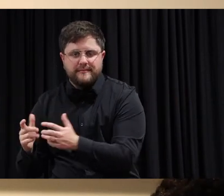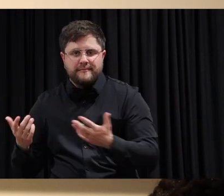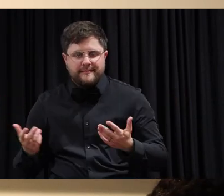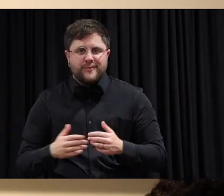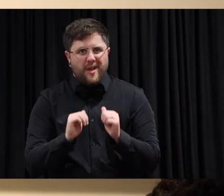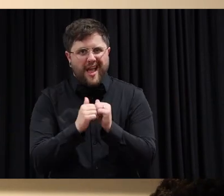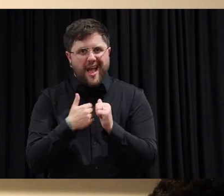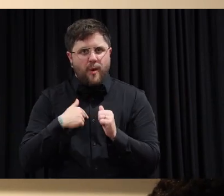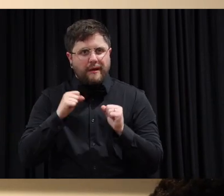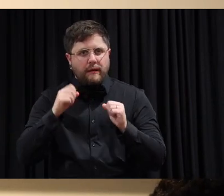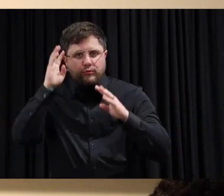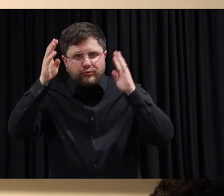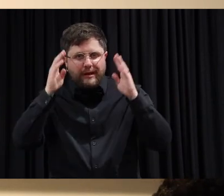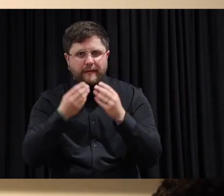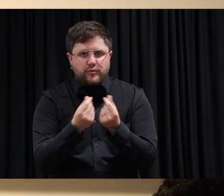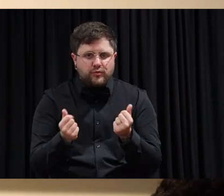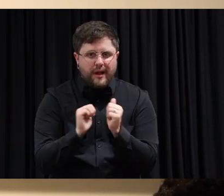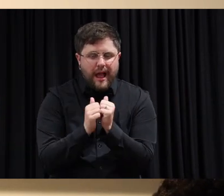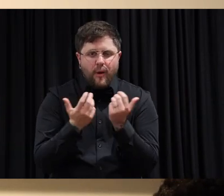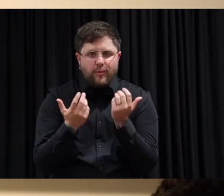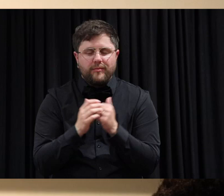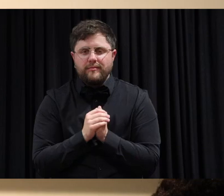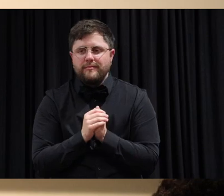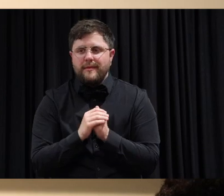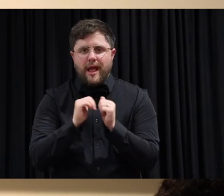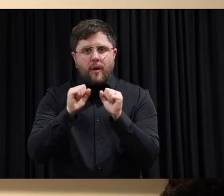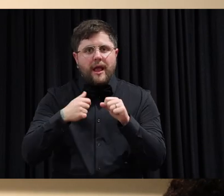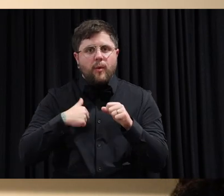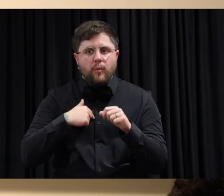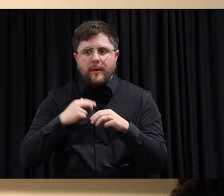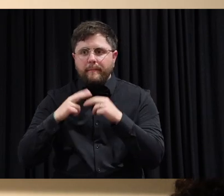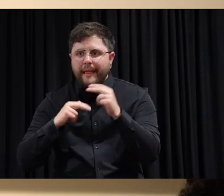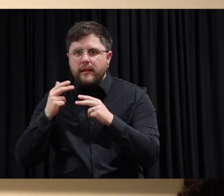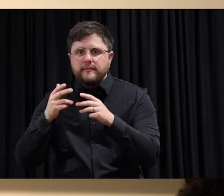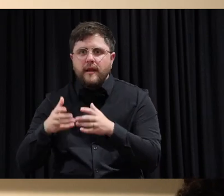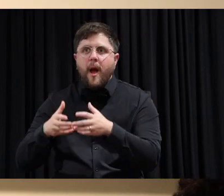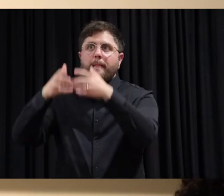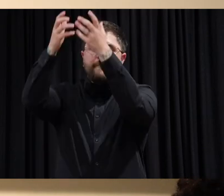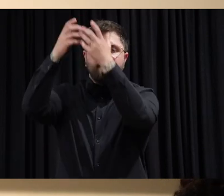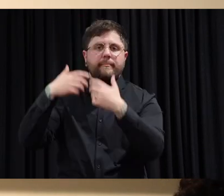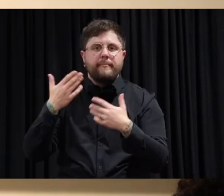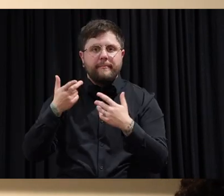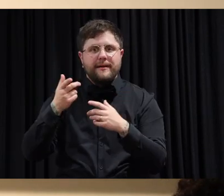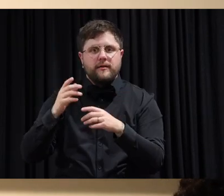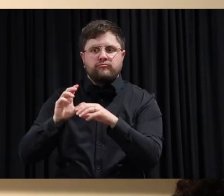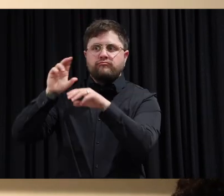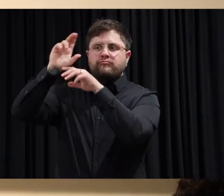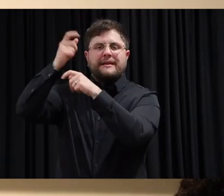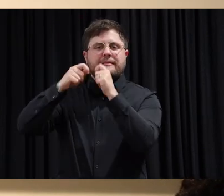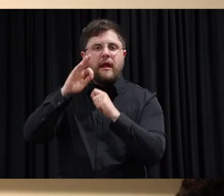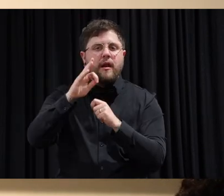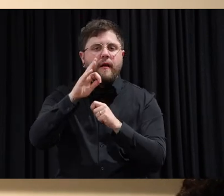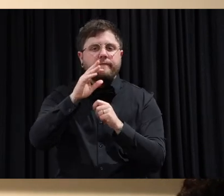get more creative with our solutions? Accessory dwelling units, being able to build further up, being able to do things like sixplexes and fourplexes instead of single family